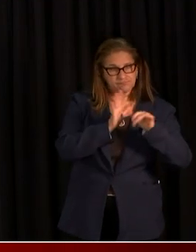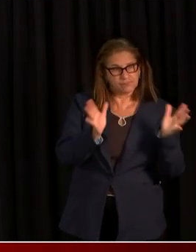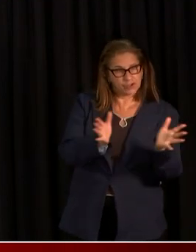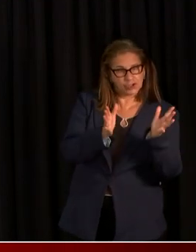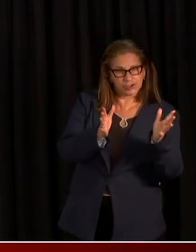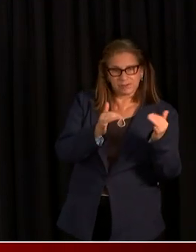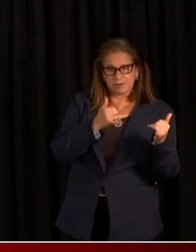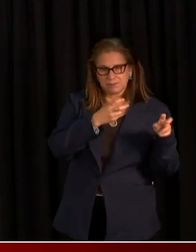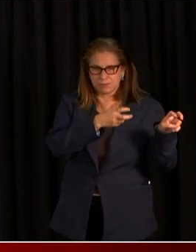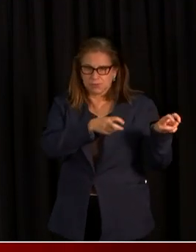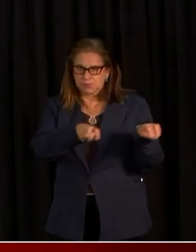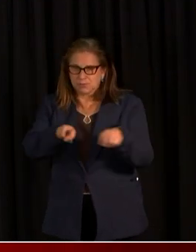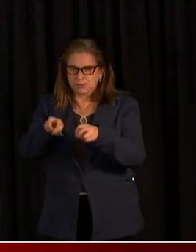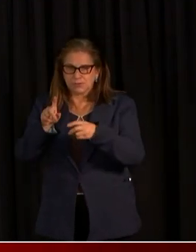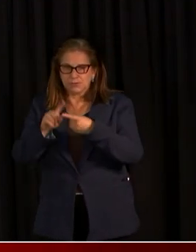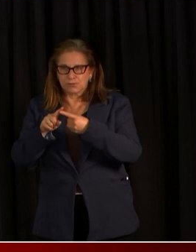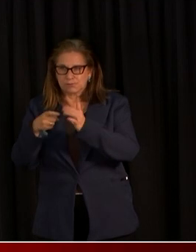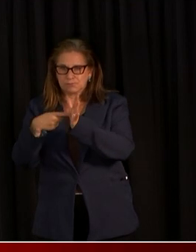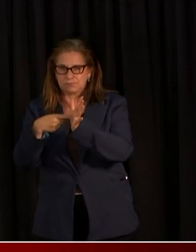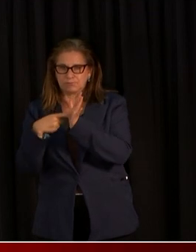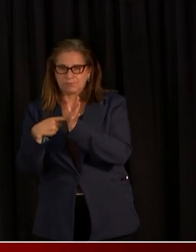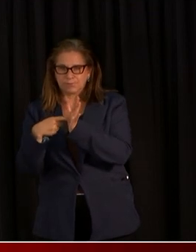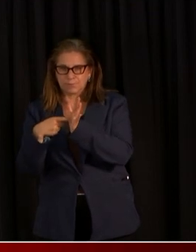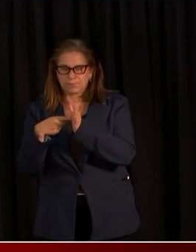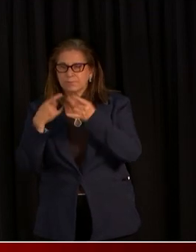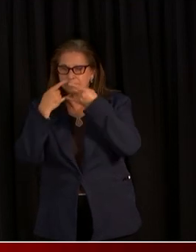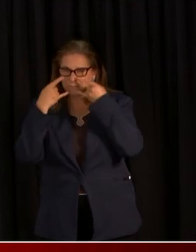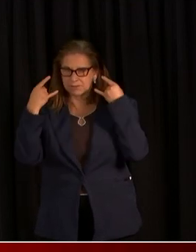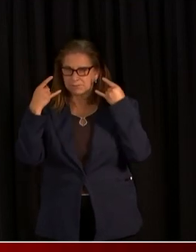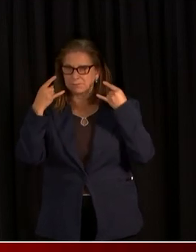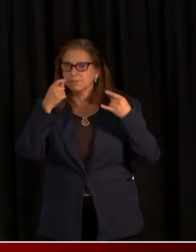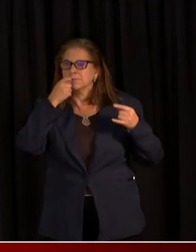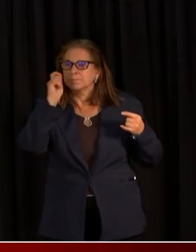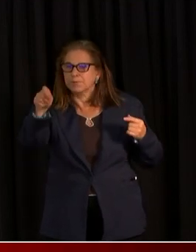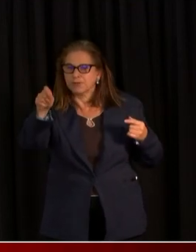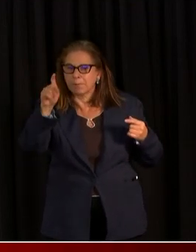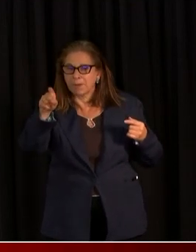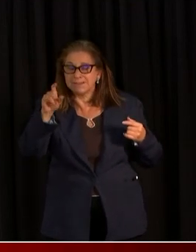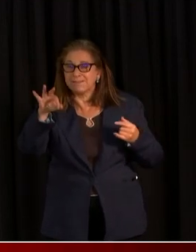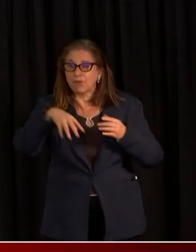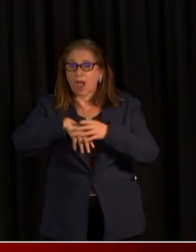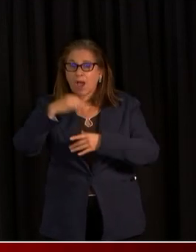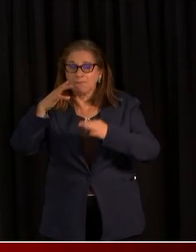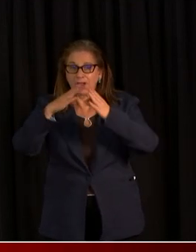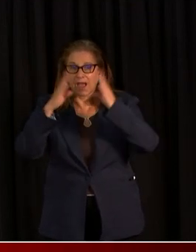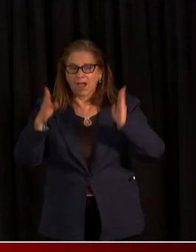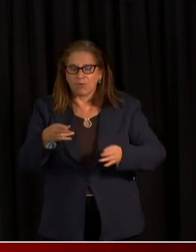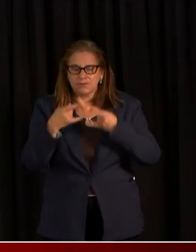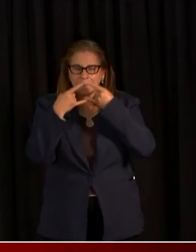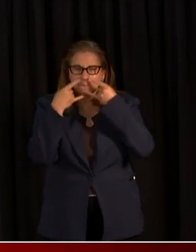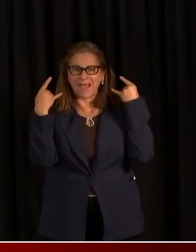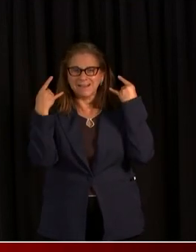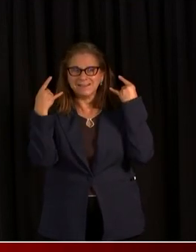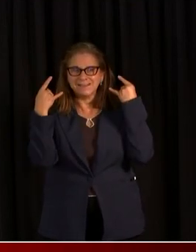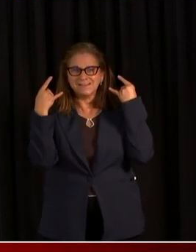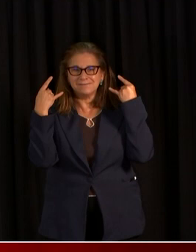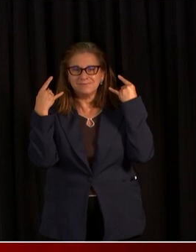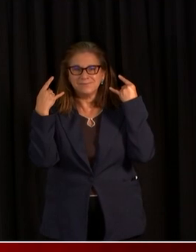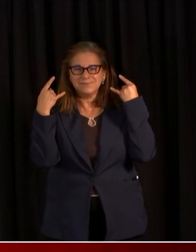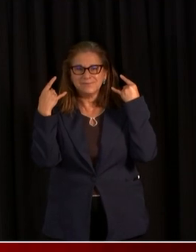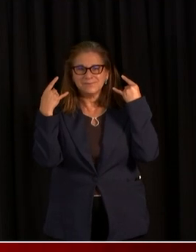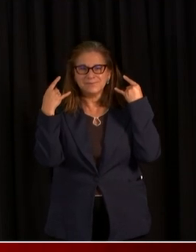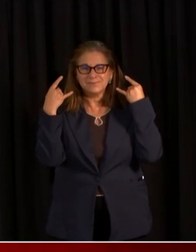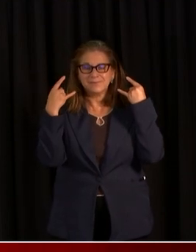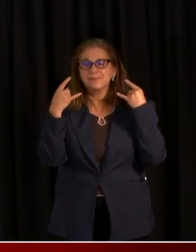going out, wear a mask. Because if you come into 6 foot